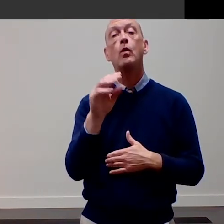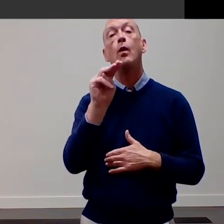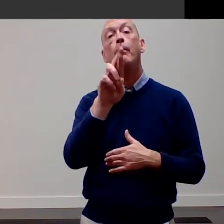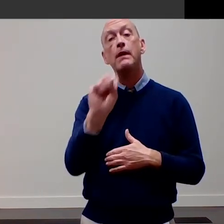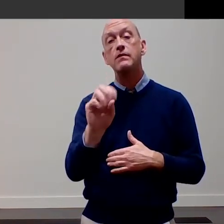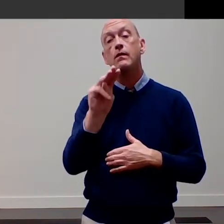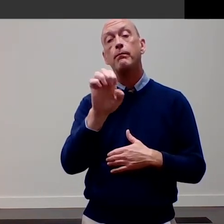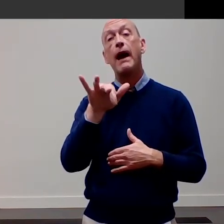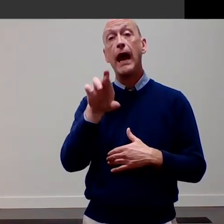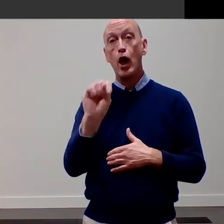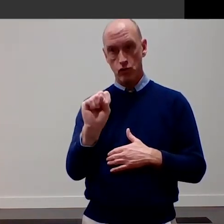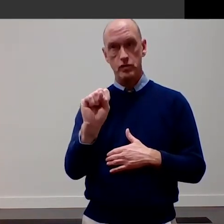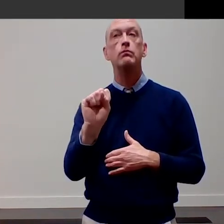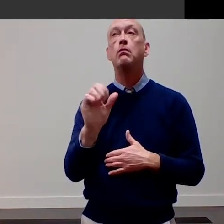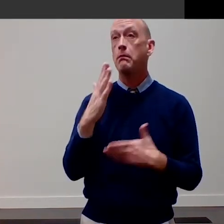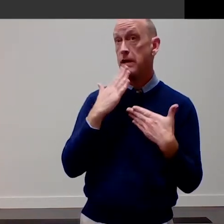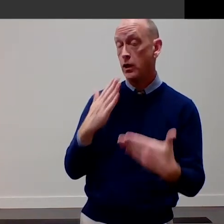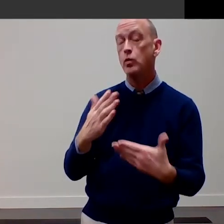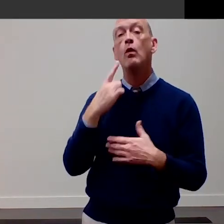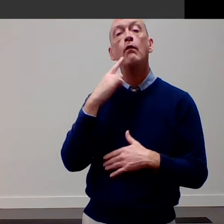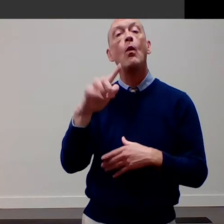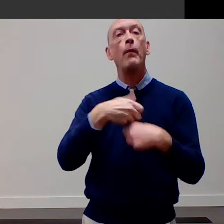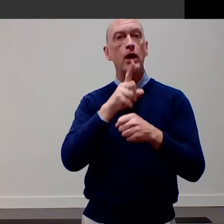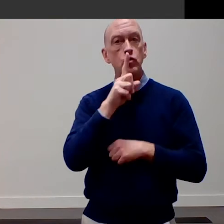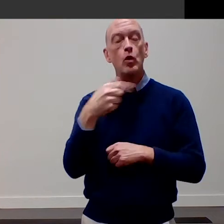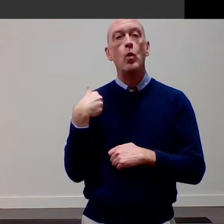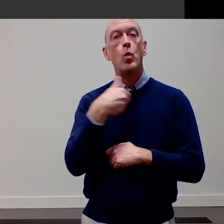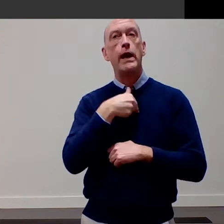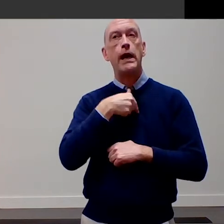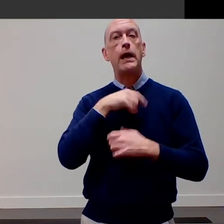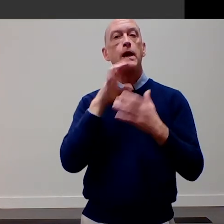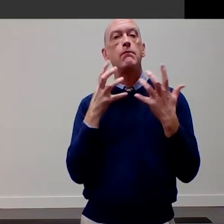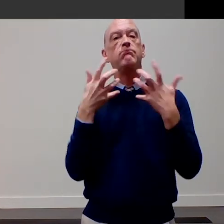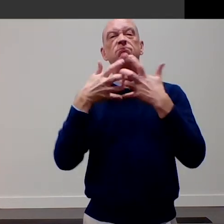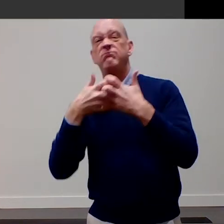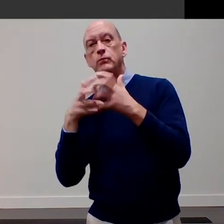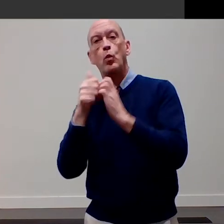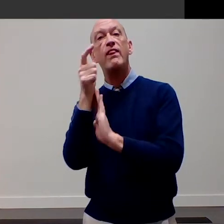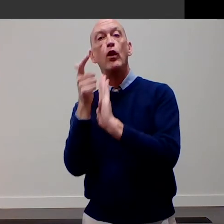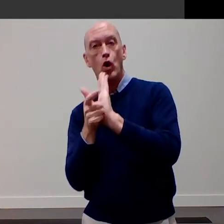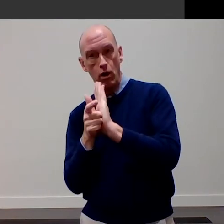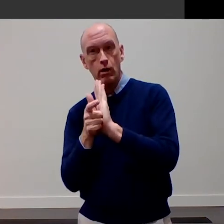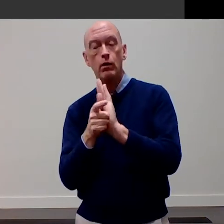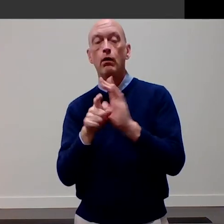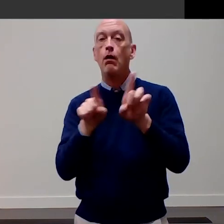Mrs. Myers, for making sure that we're compliant with the law and with